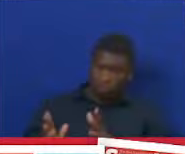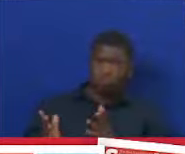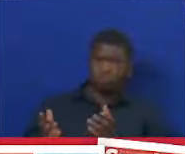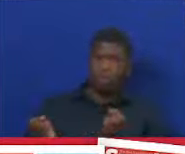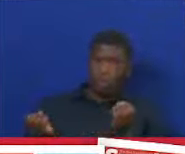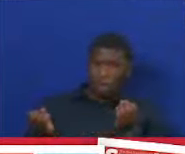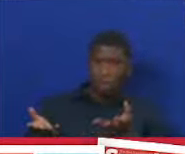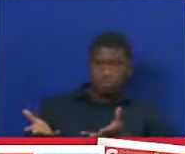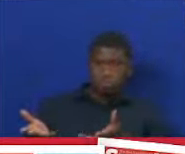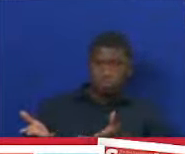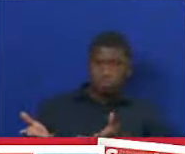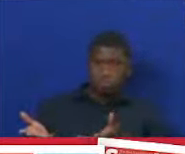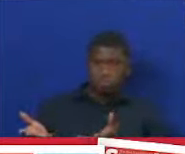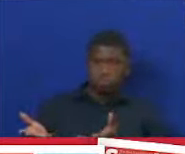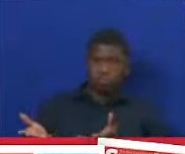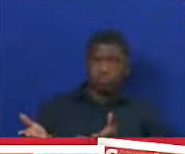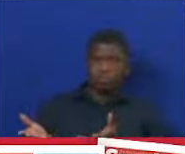to